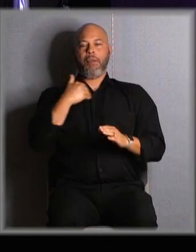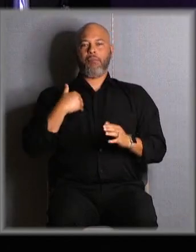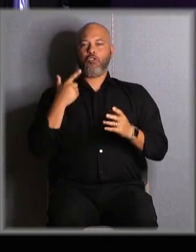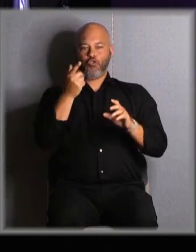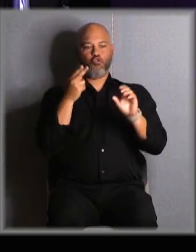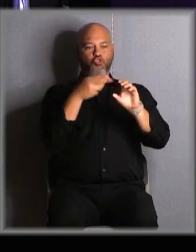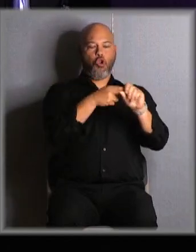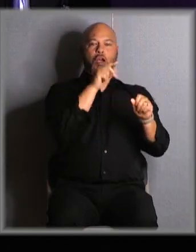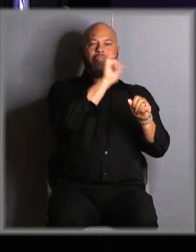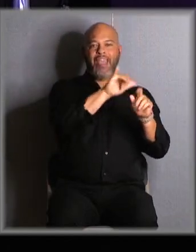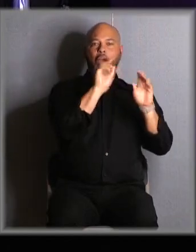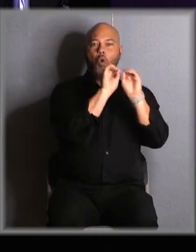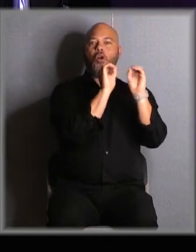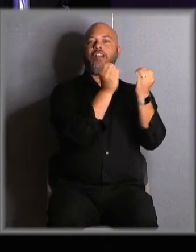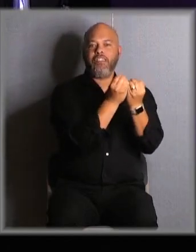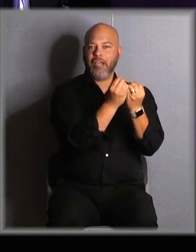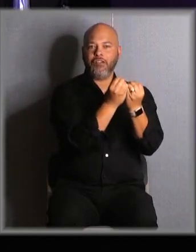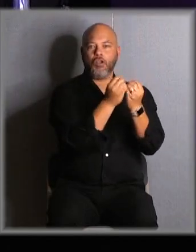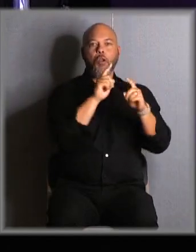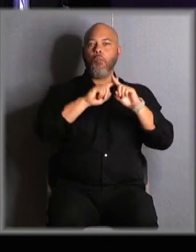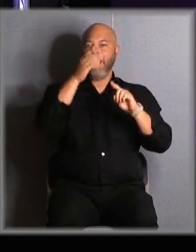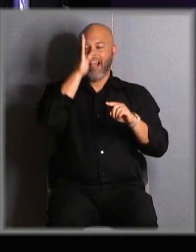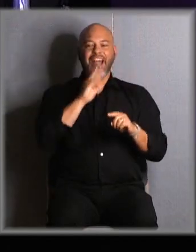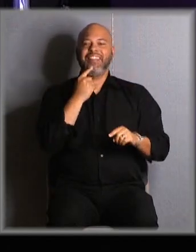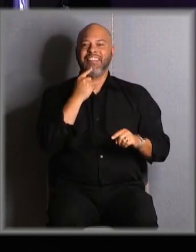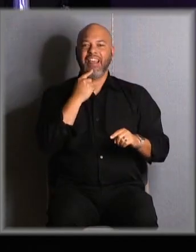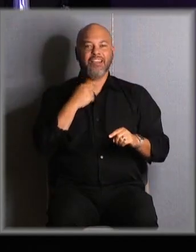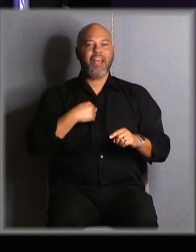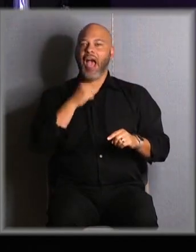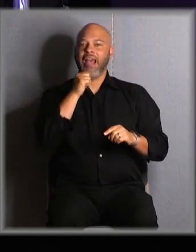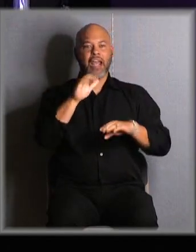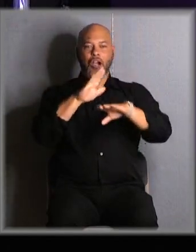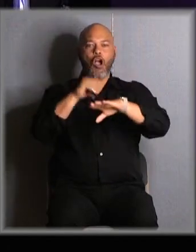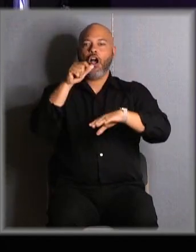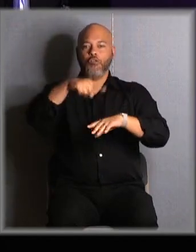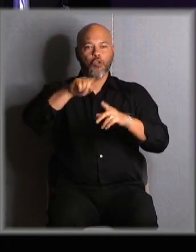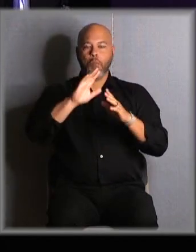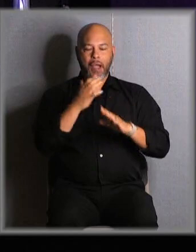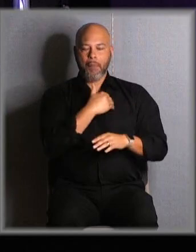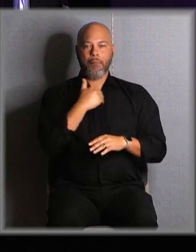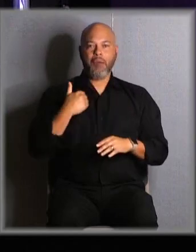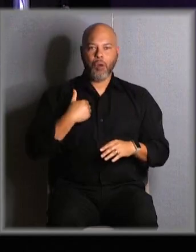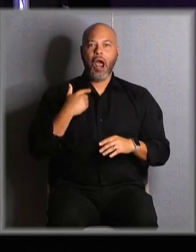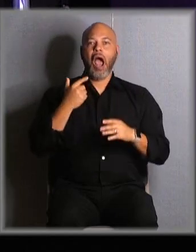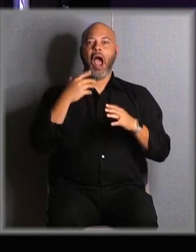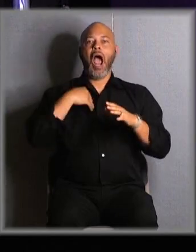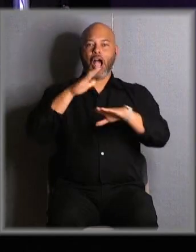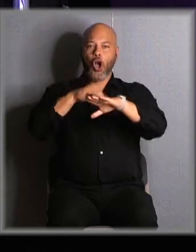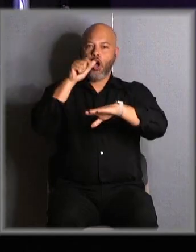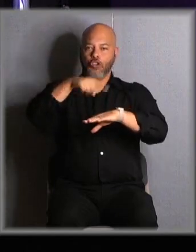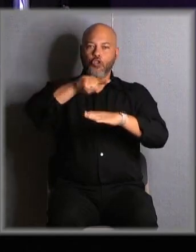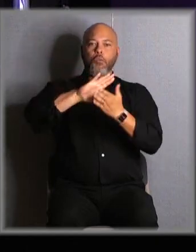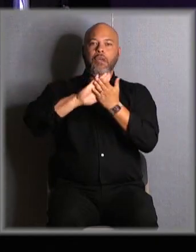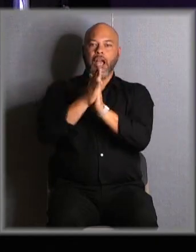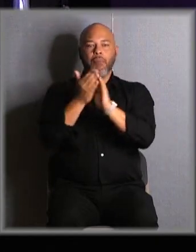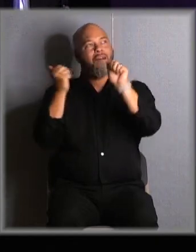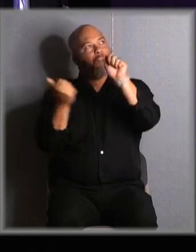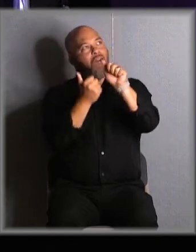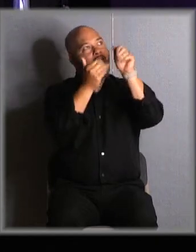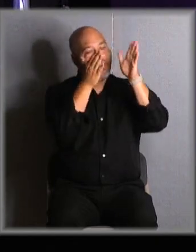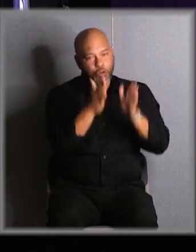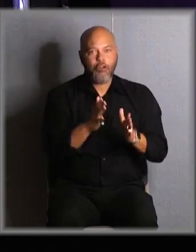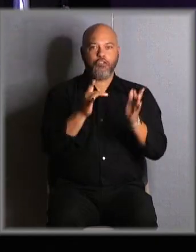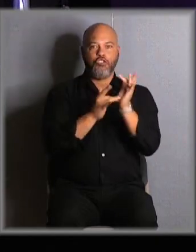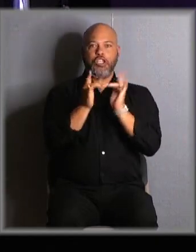about. You will become a member. But God said, I didn't call you to be a member. He said, I want you to become, follow me, and I'll